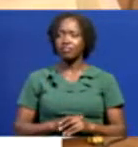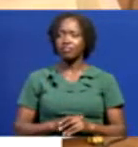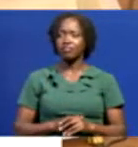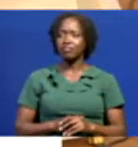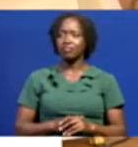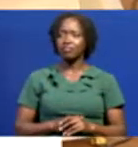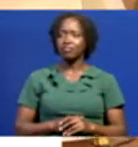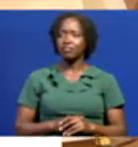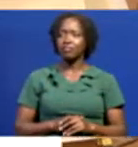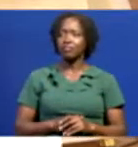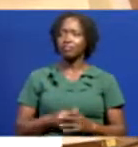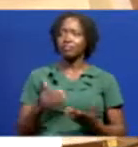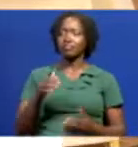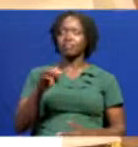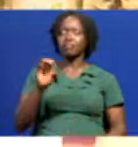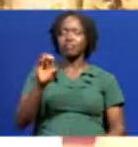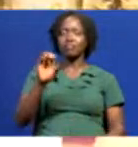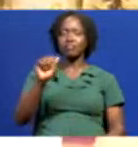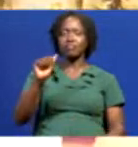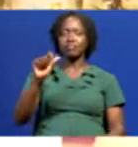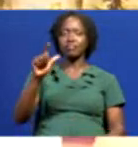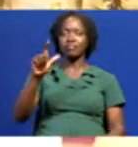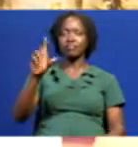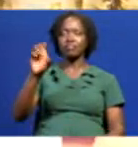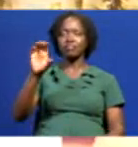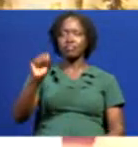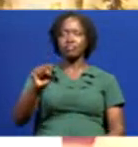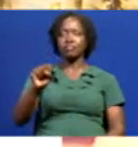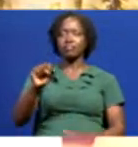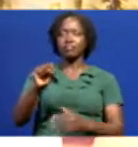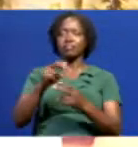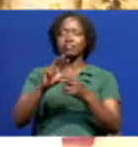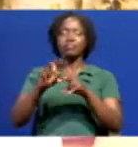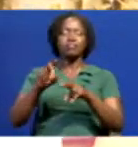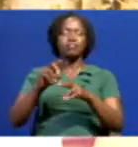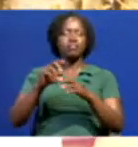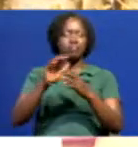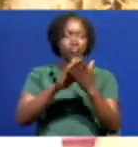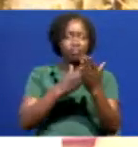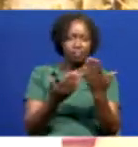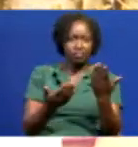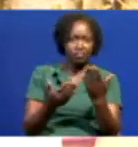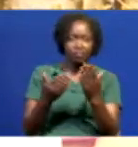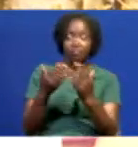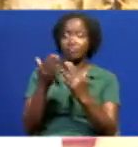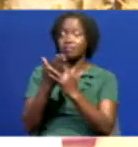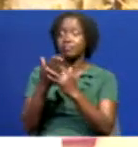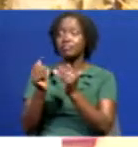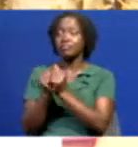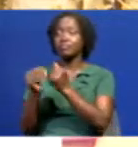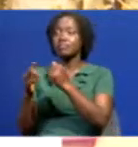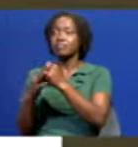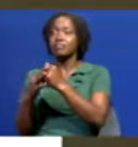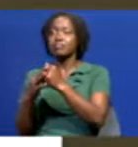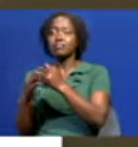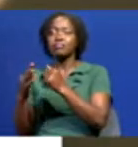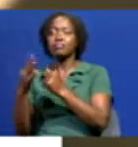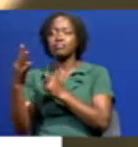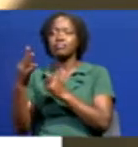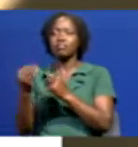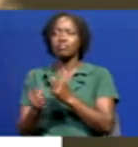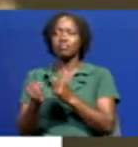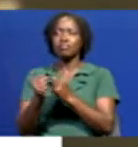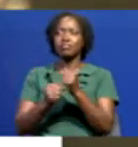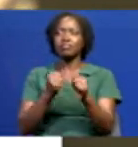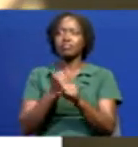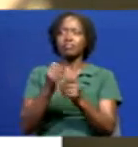The Eagle's Nest program will provide a platform for youth aged between 18 to 35 years to showcase their innovation, share knowledge,